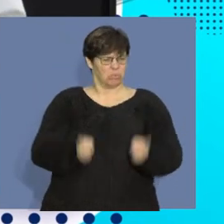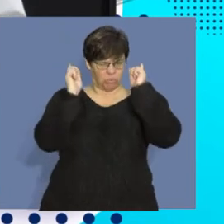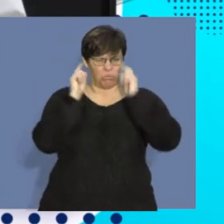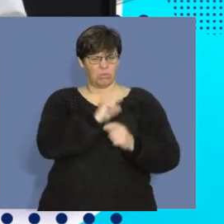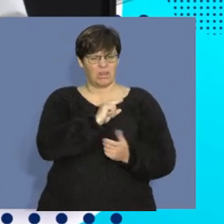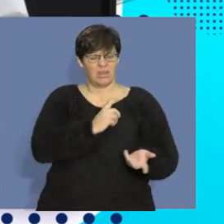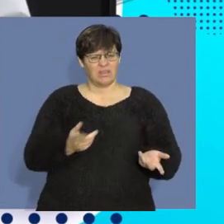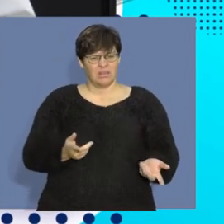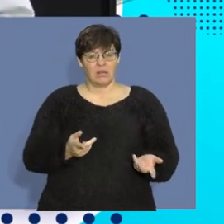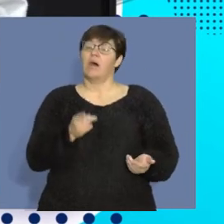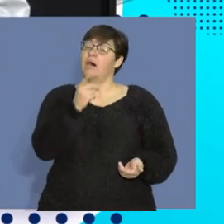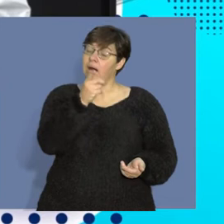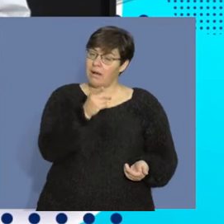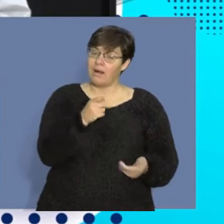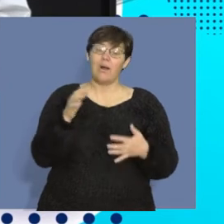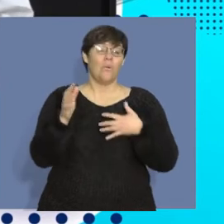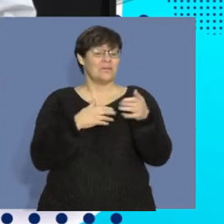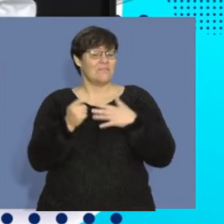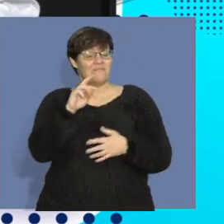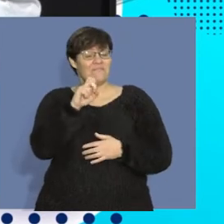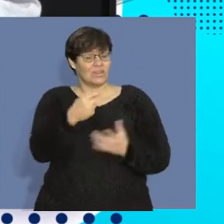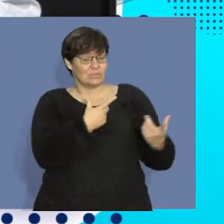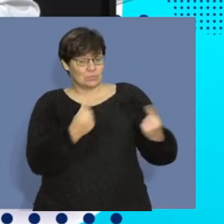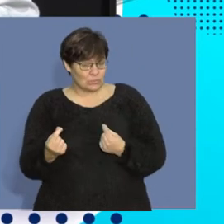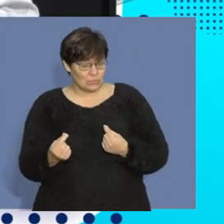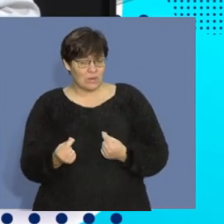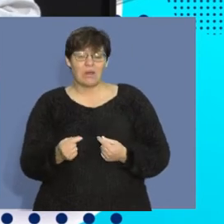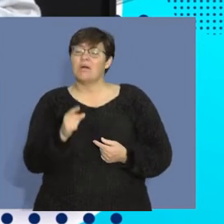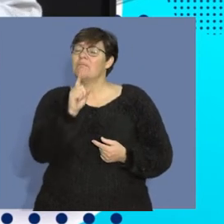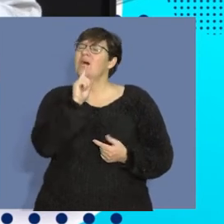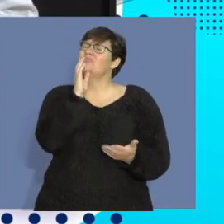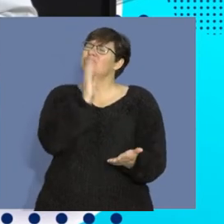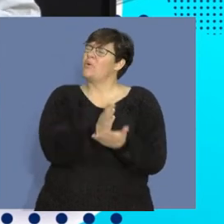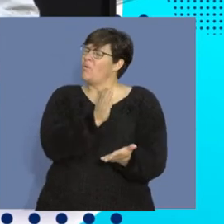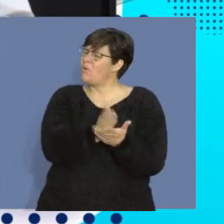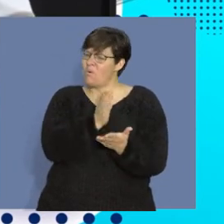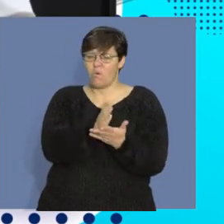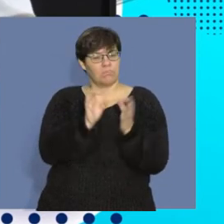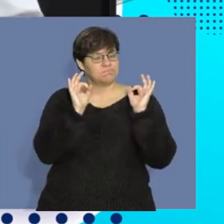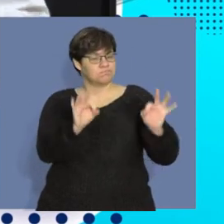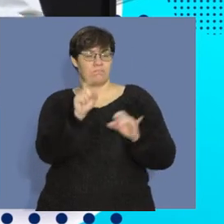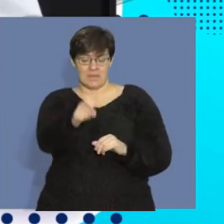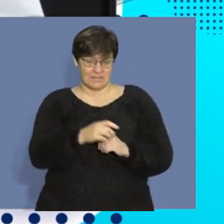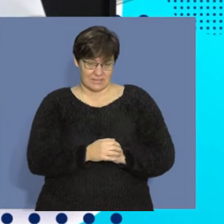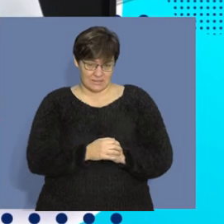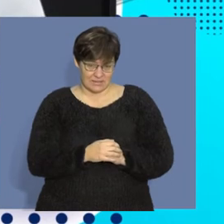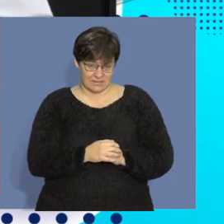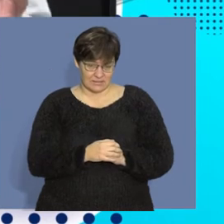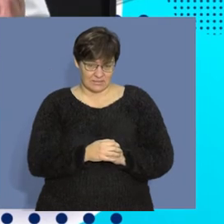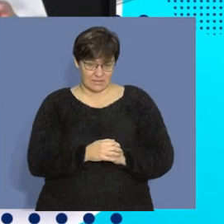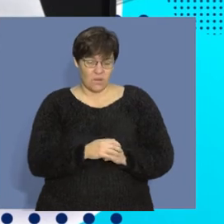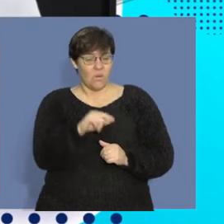very important that whatever we do with regards to VAT, we must always ensure that our business